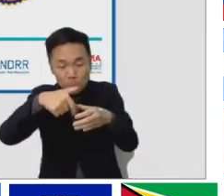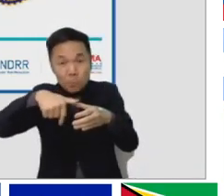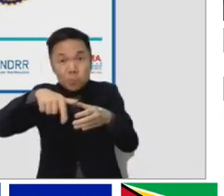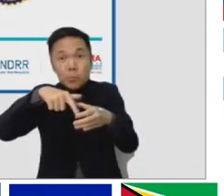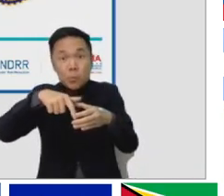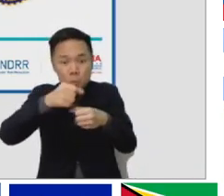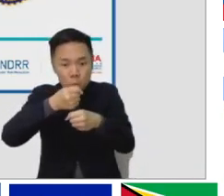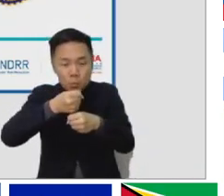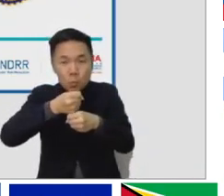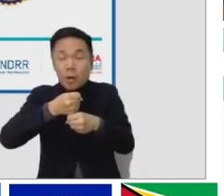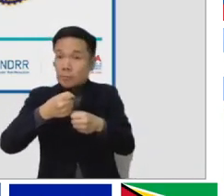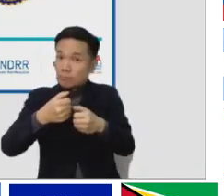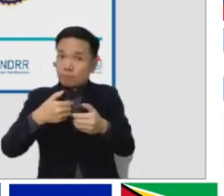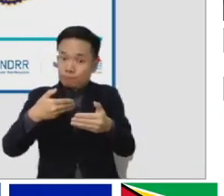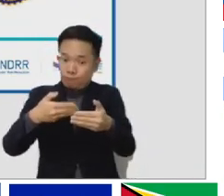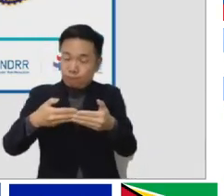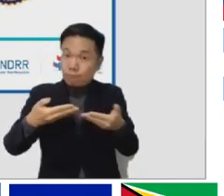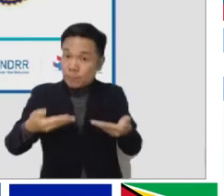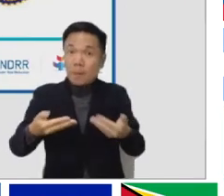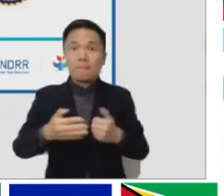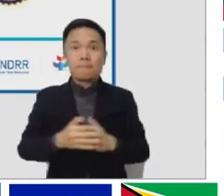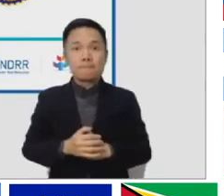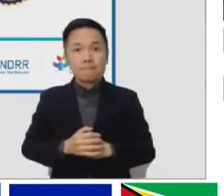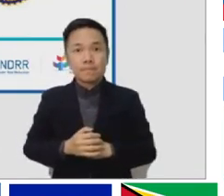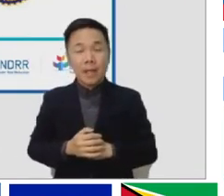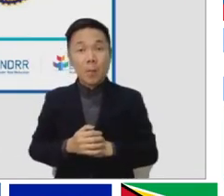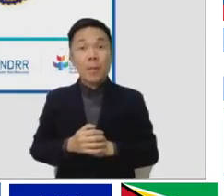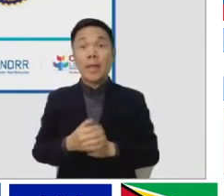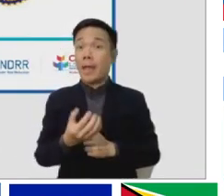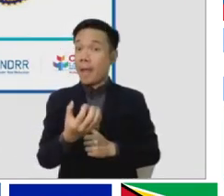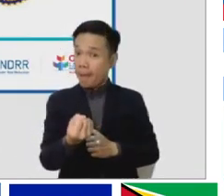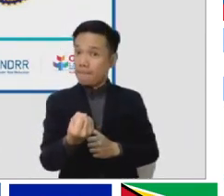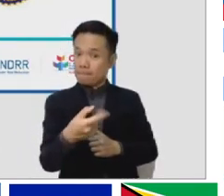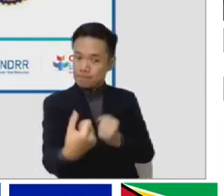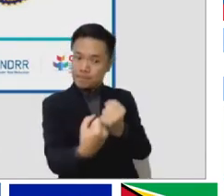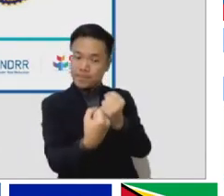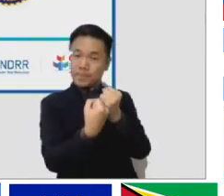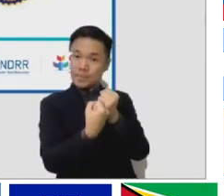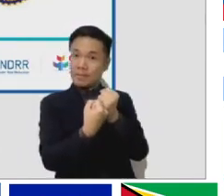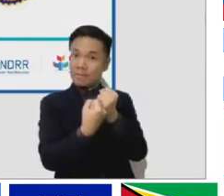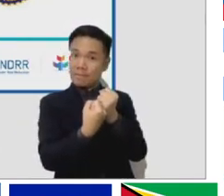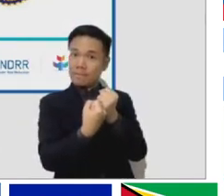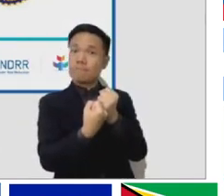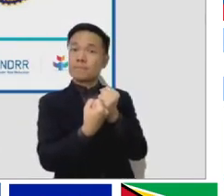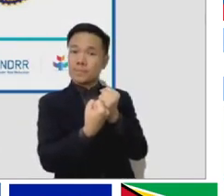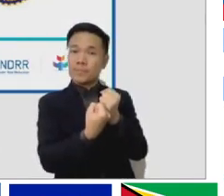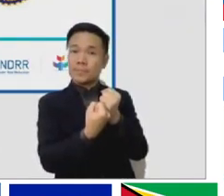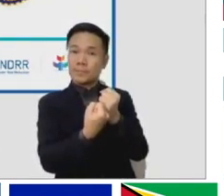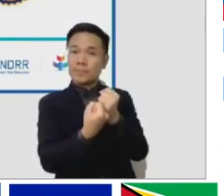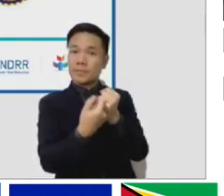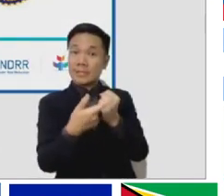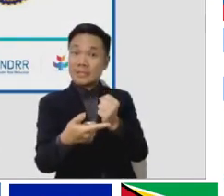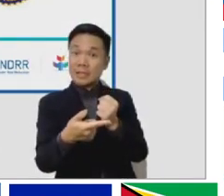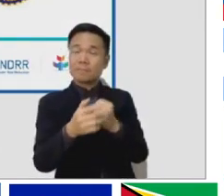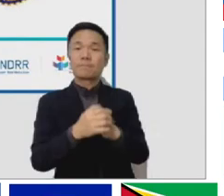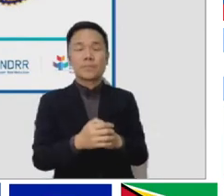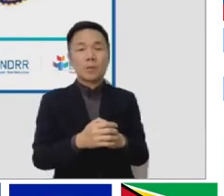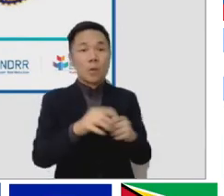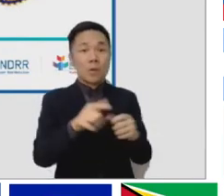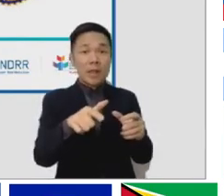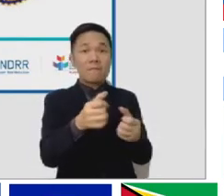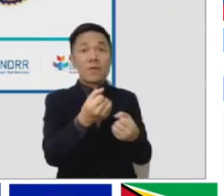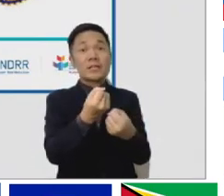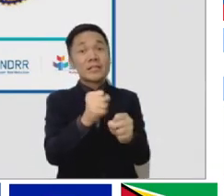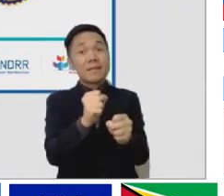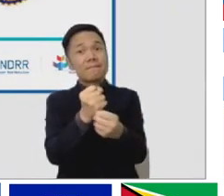today. And we also have support from the institutions of the security cluster who worked alongside us.